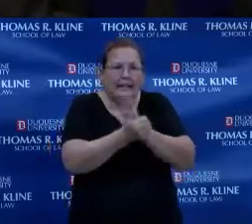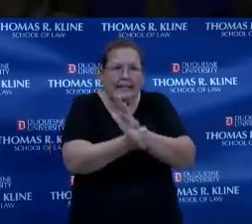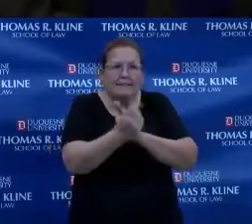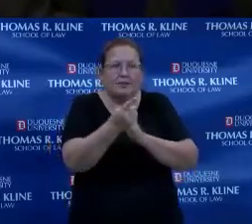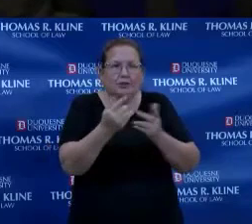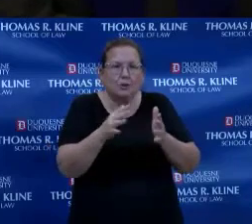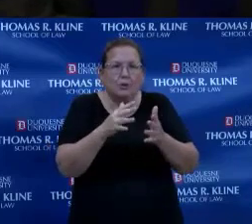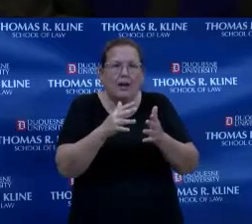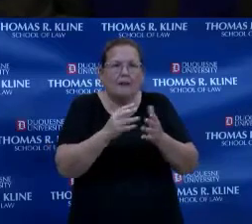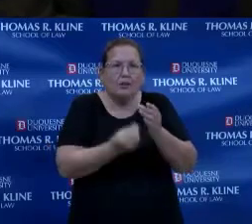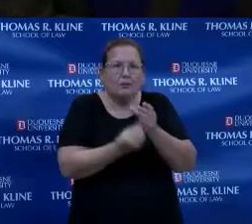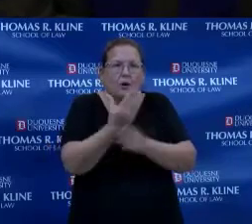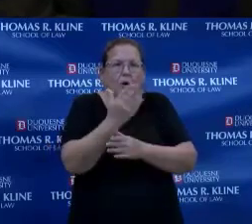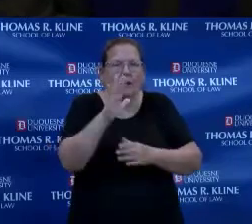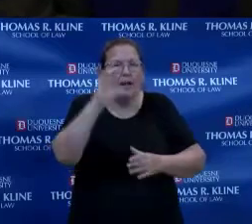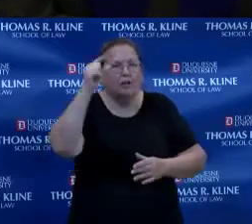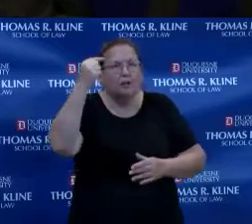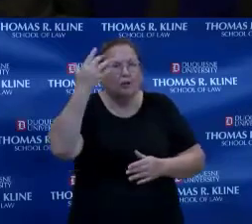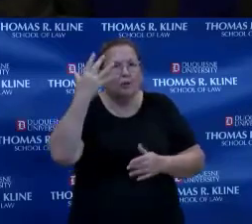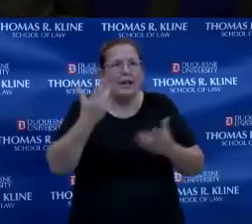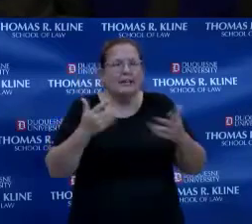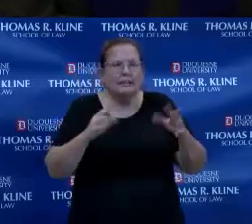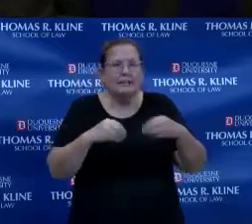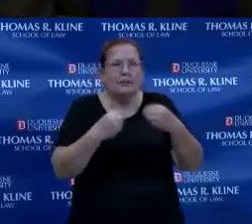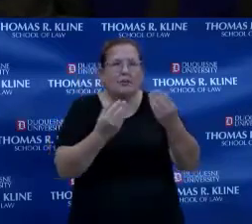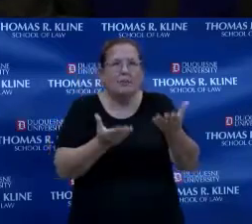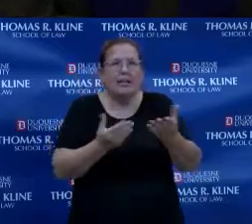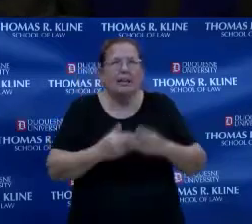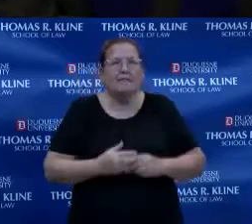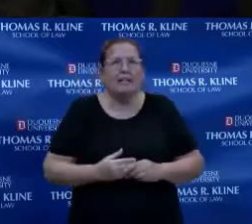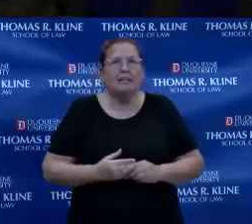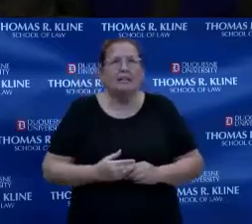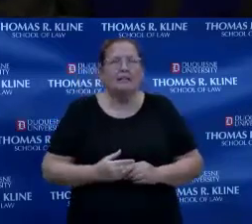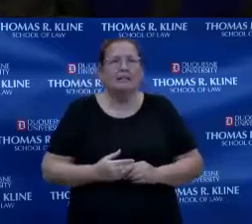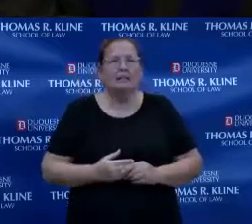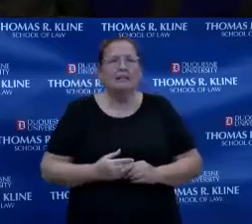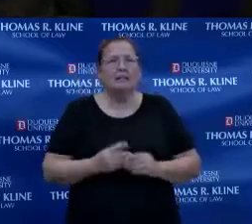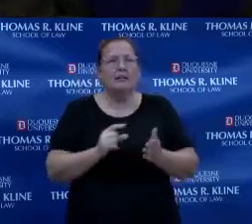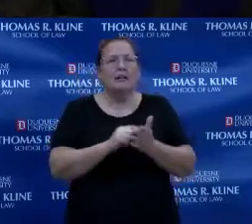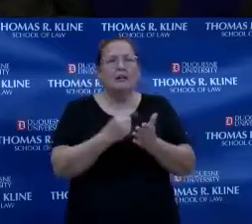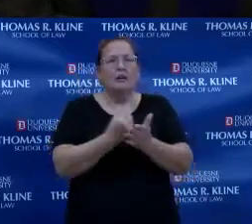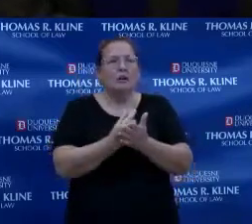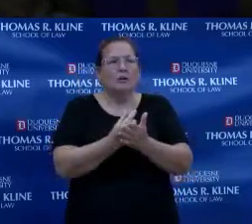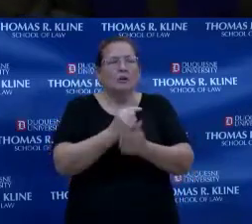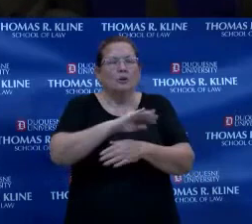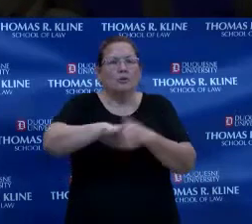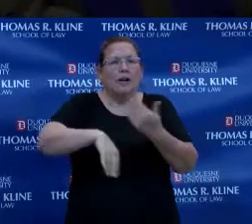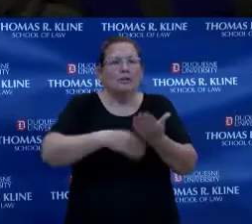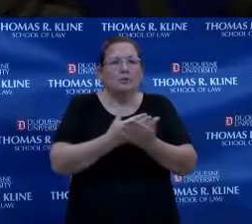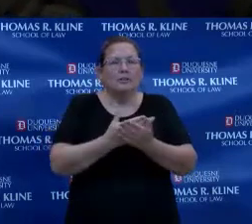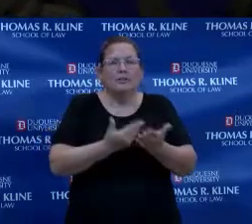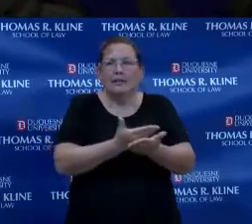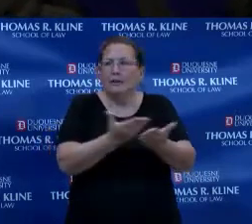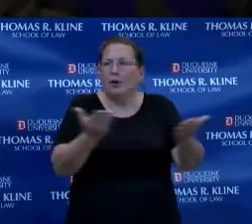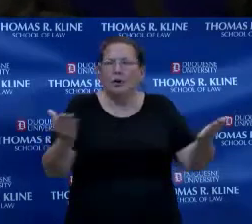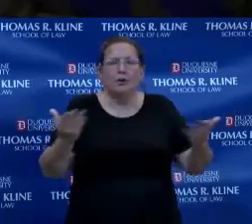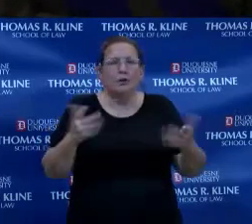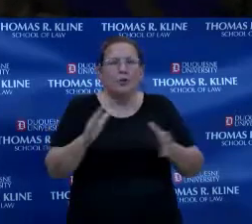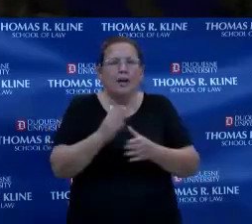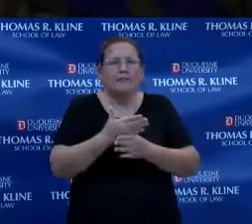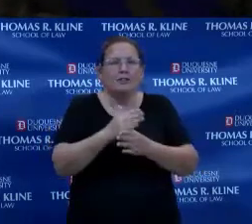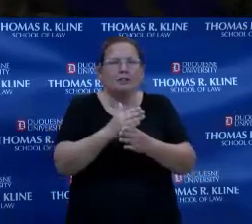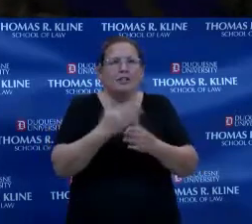whose grace we now commend you. Graduates, and all you present here to share this day of